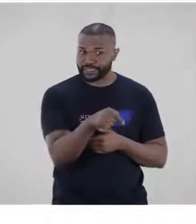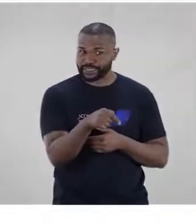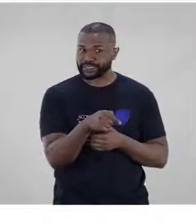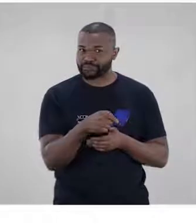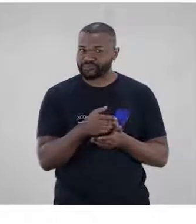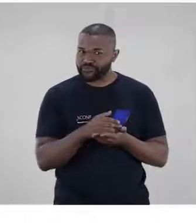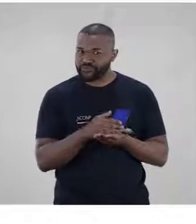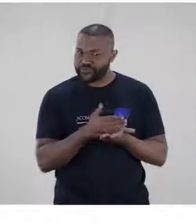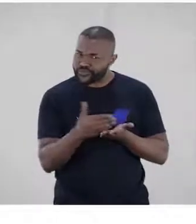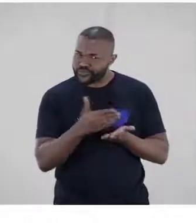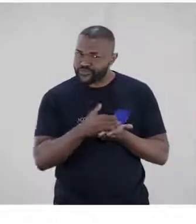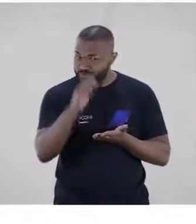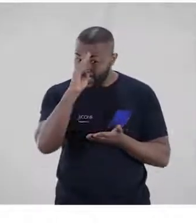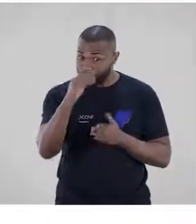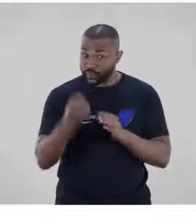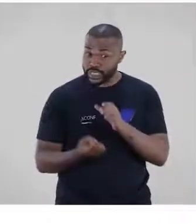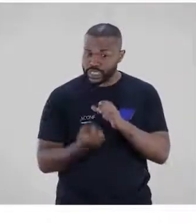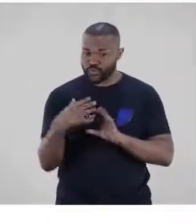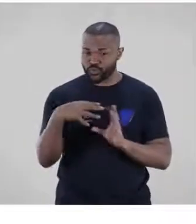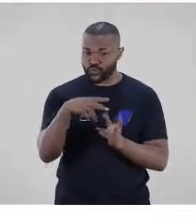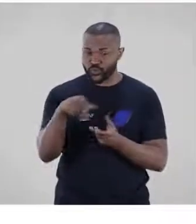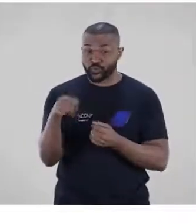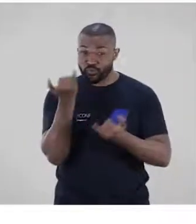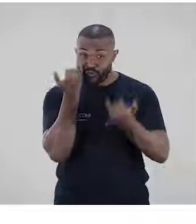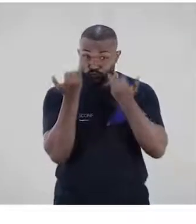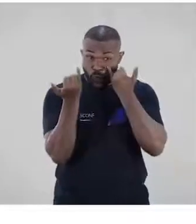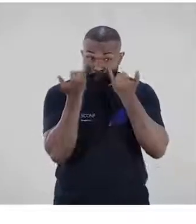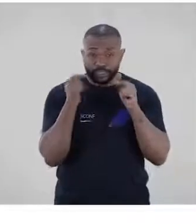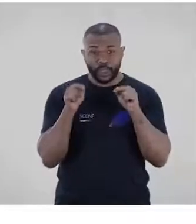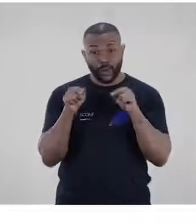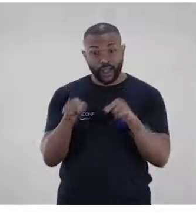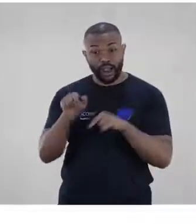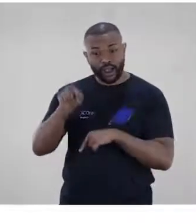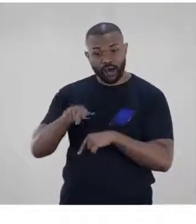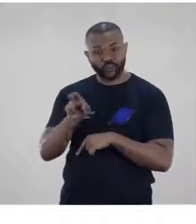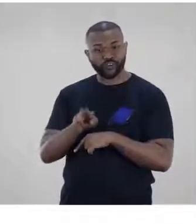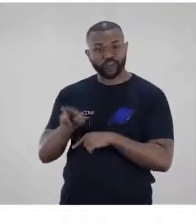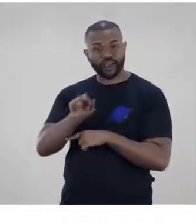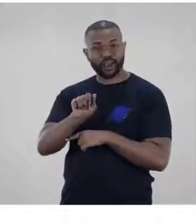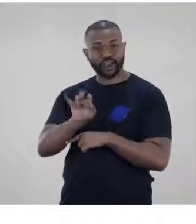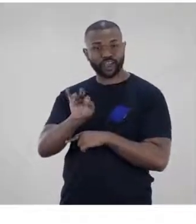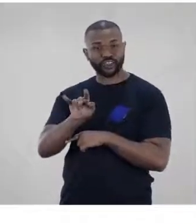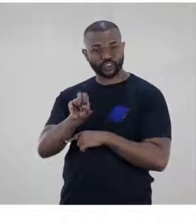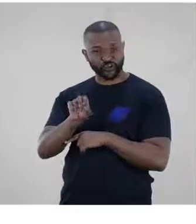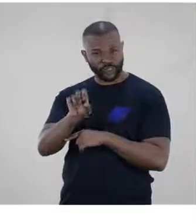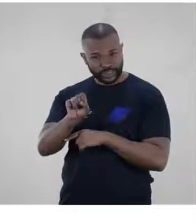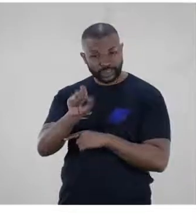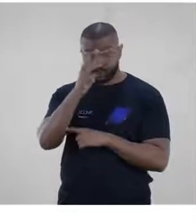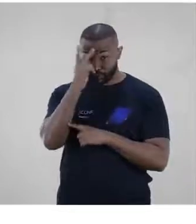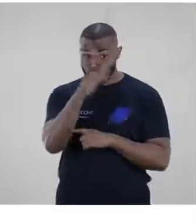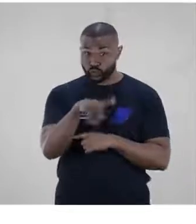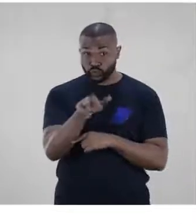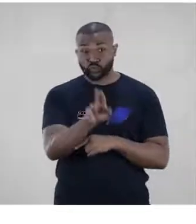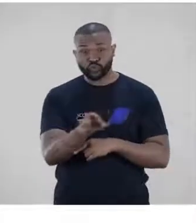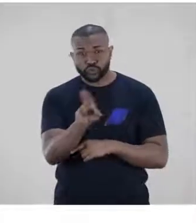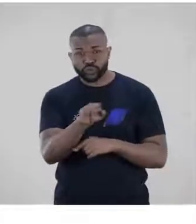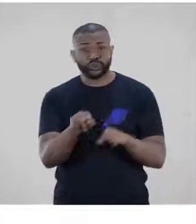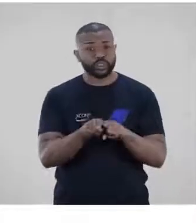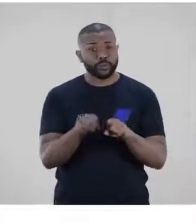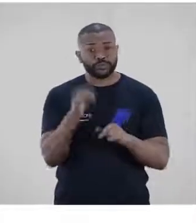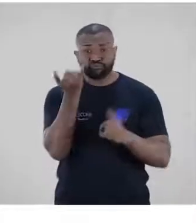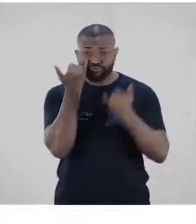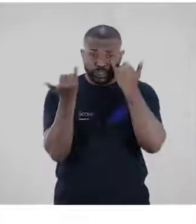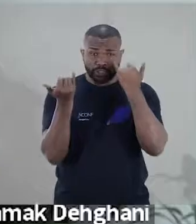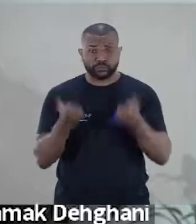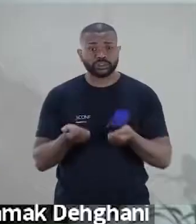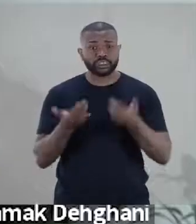is really treated as assets. People are enabled to use data at scale, serve data at scale, and we remove the points